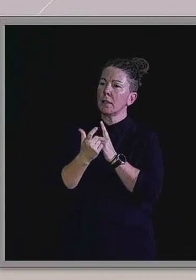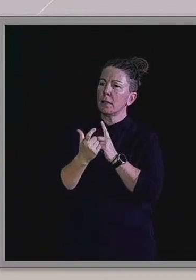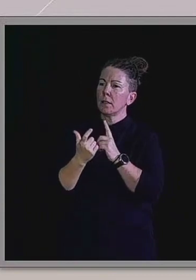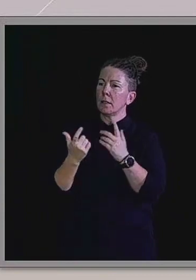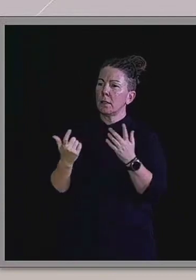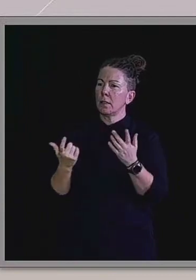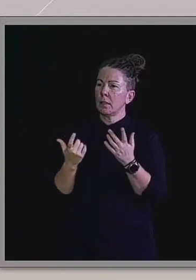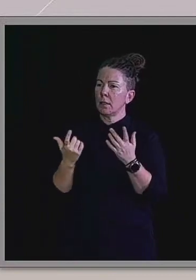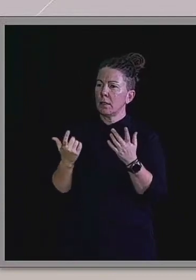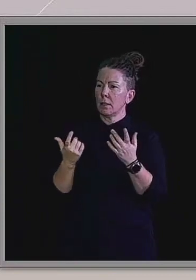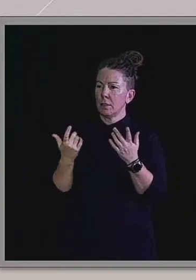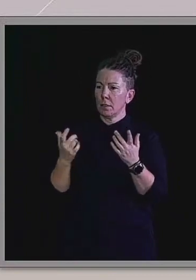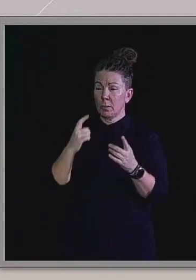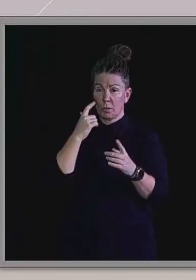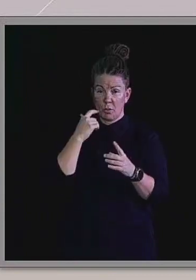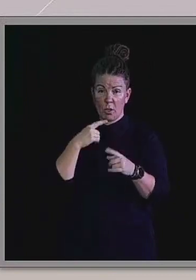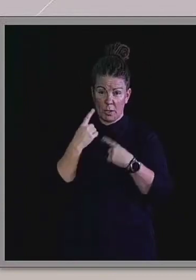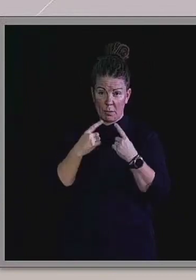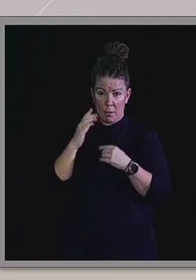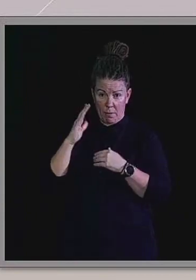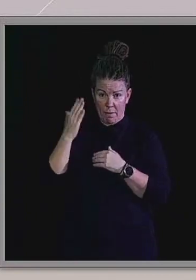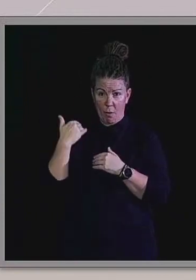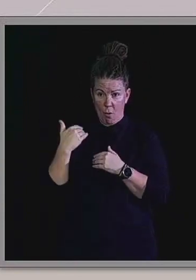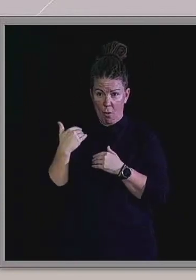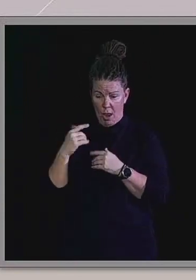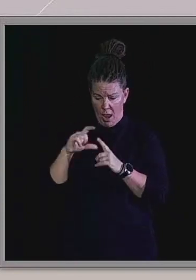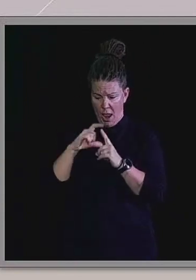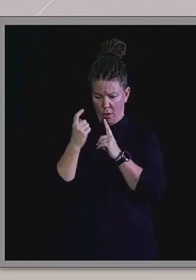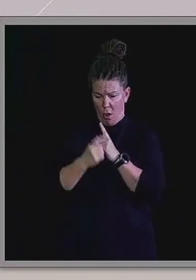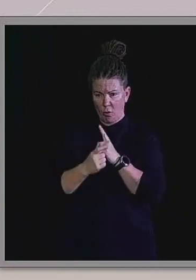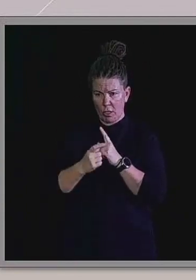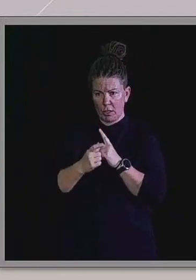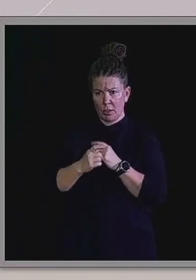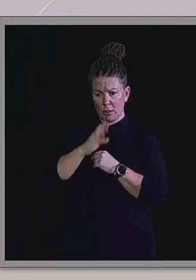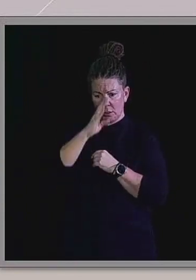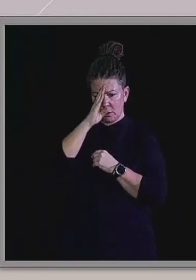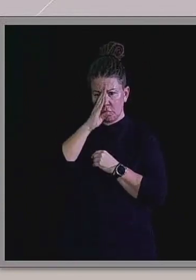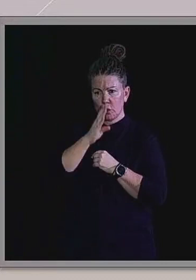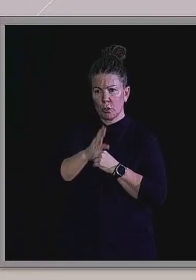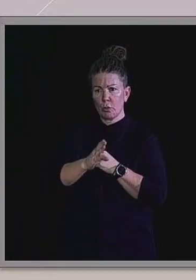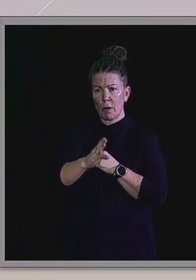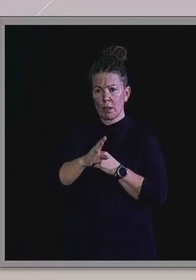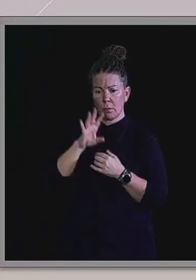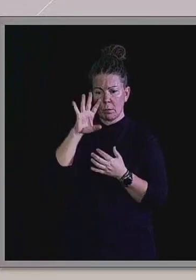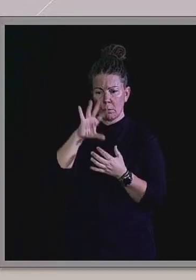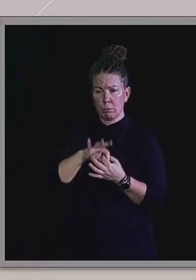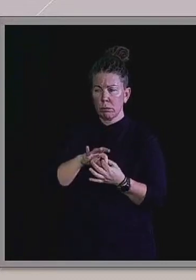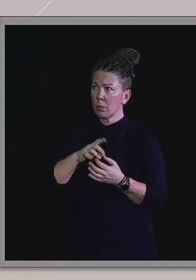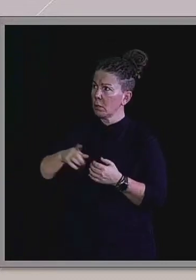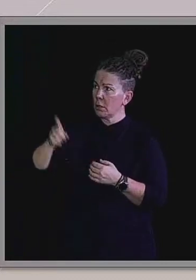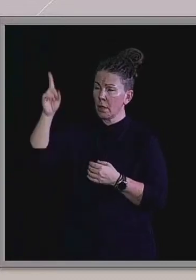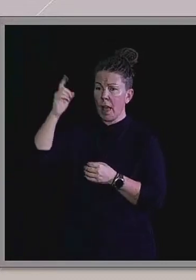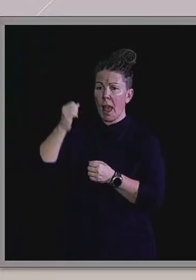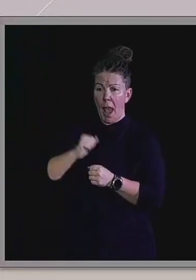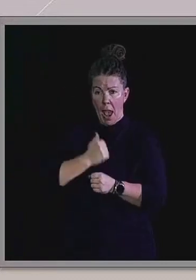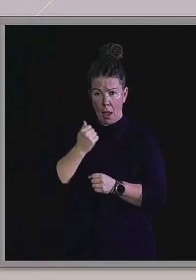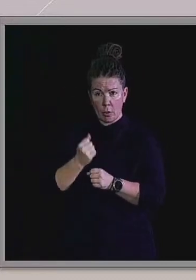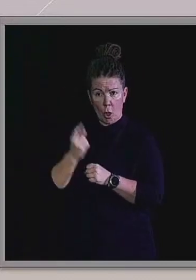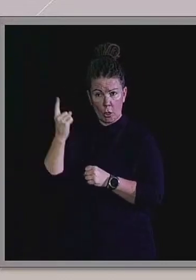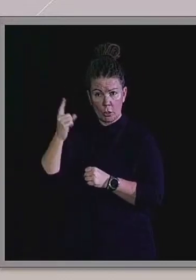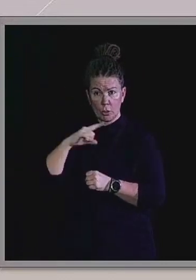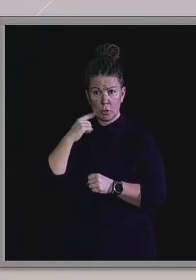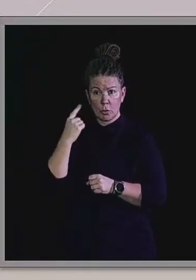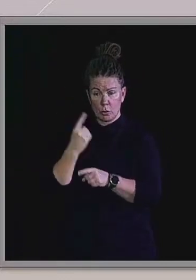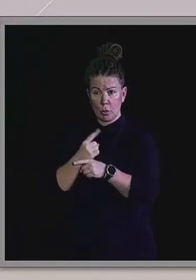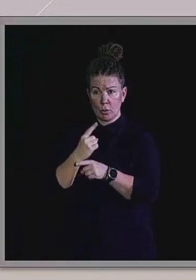as I've tried to explain earlier, comes directly from Singa Mingala. So God tells us that this is who you are, and He's